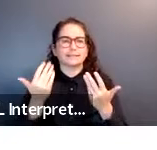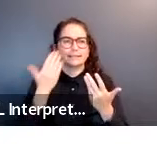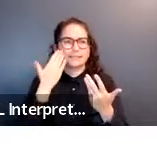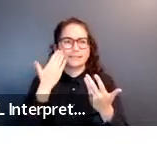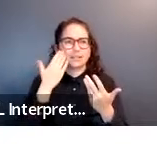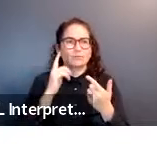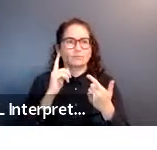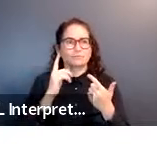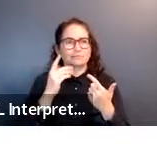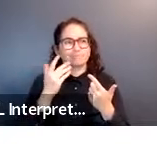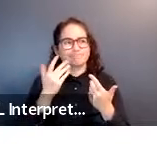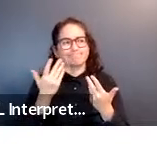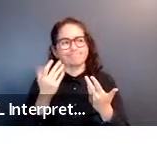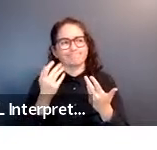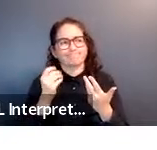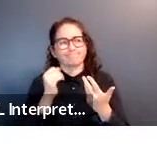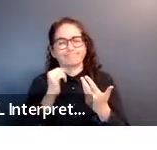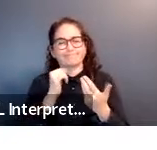facilitate the